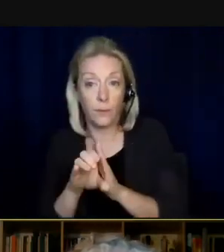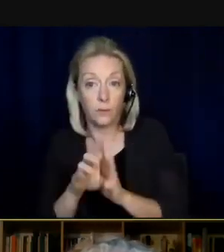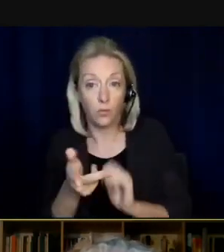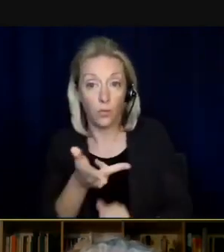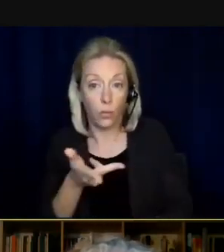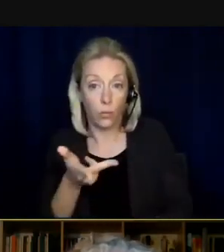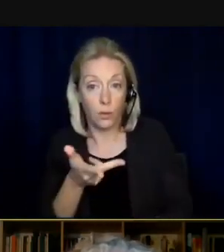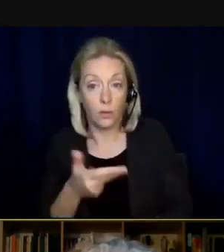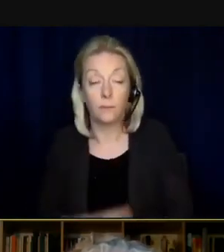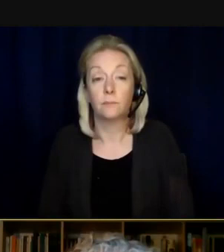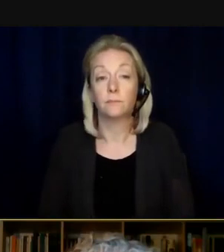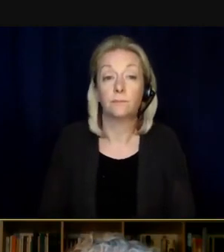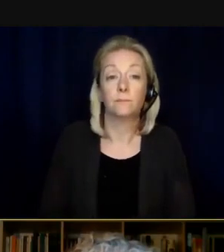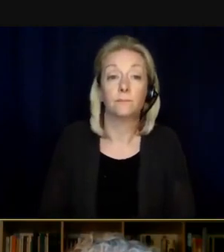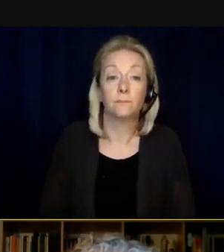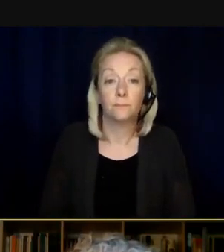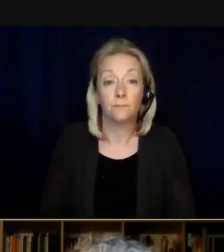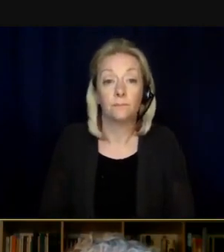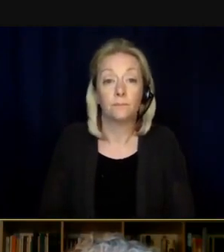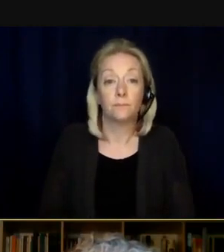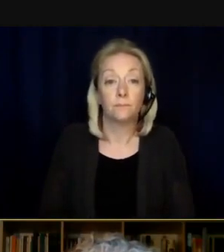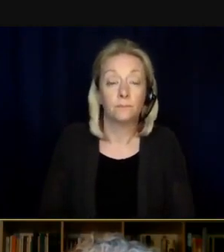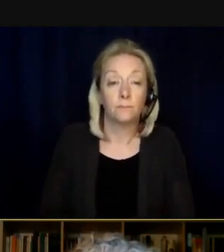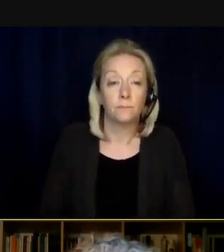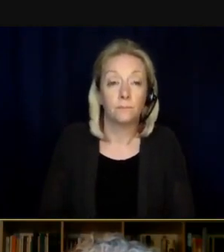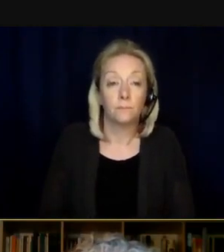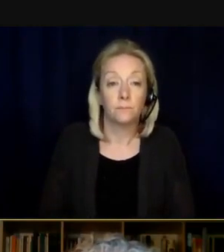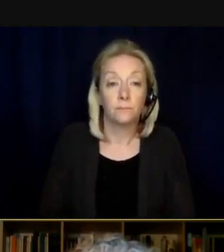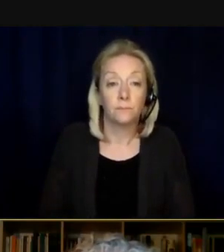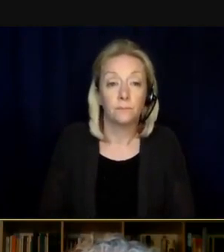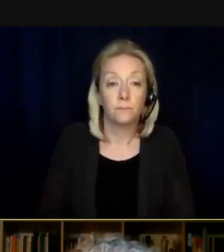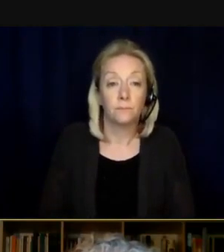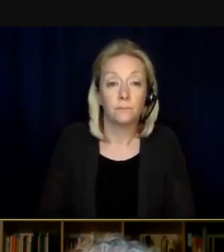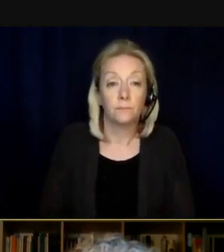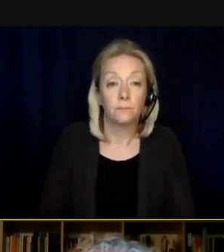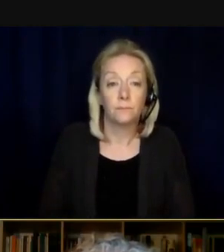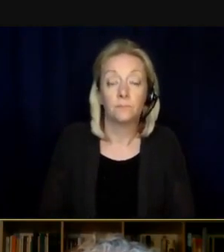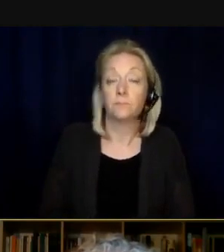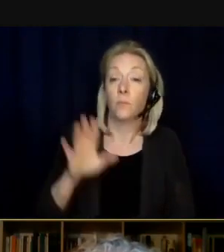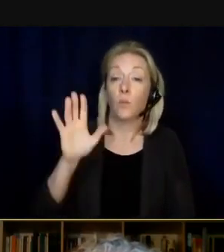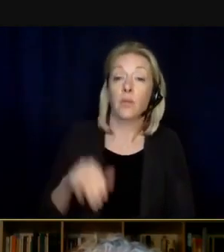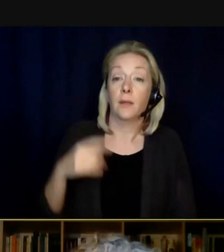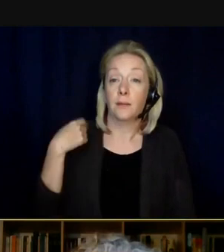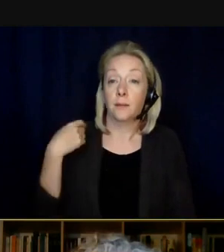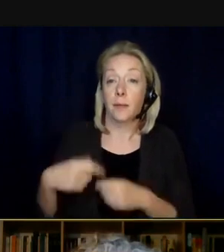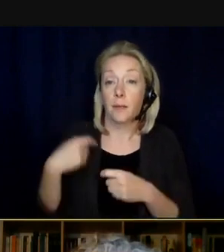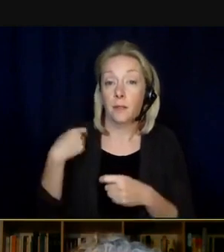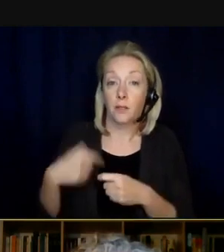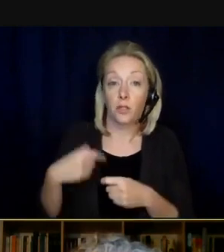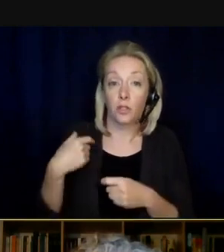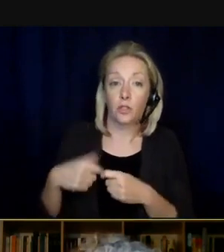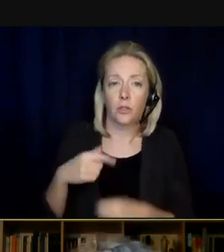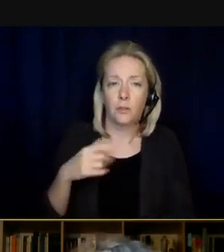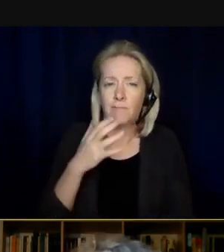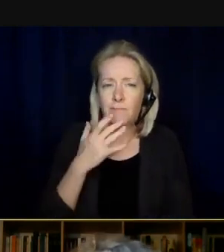If we go back, let's see, we go back here. So the Tomatos de la Manos series has, I